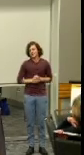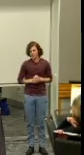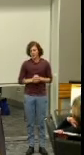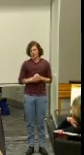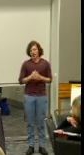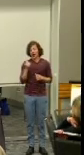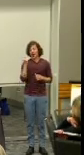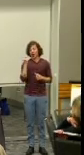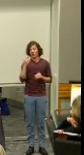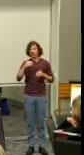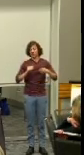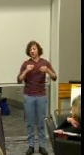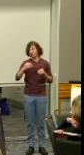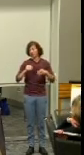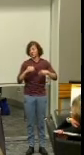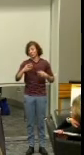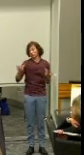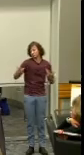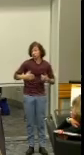flexible.